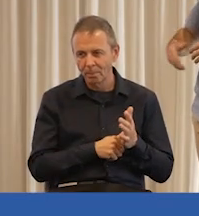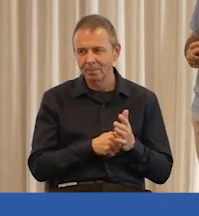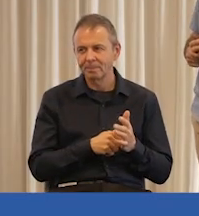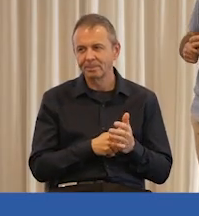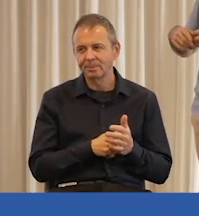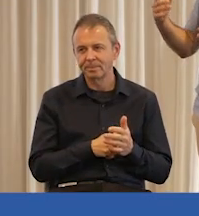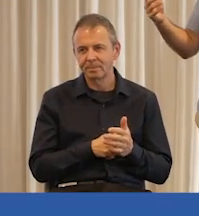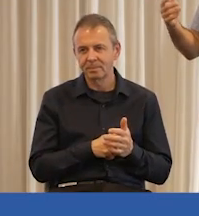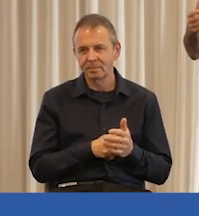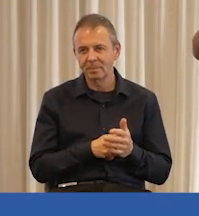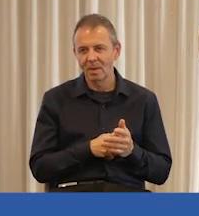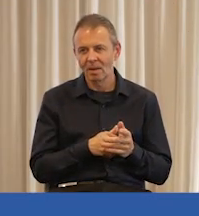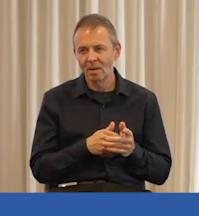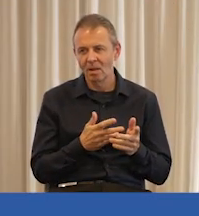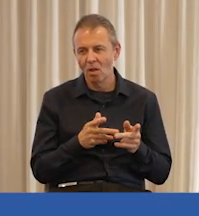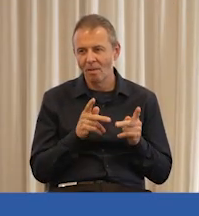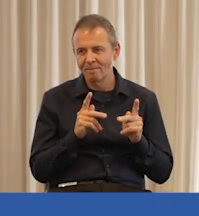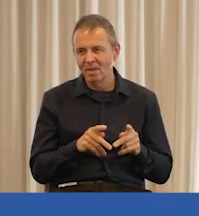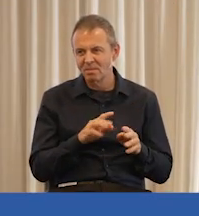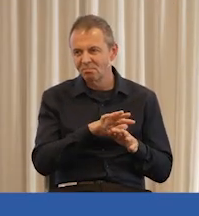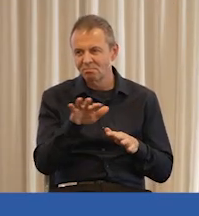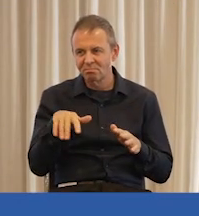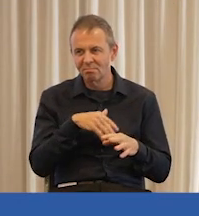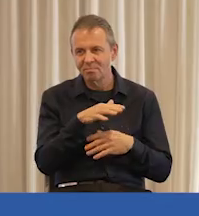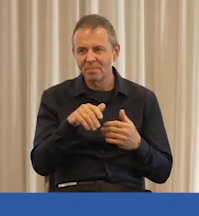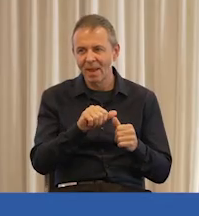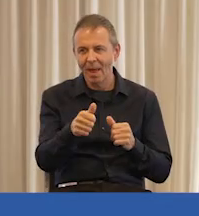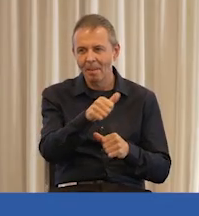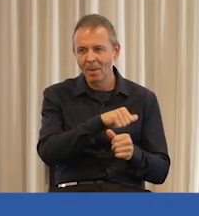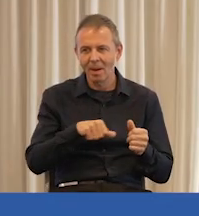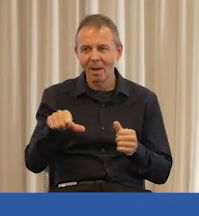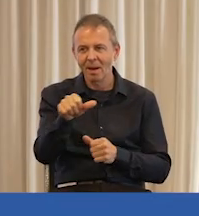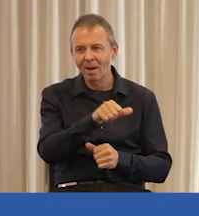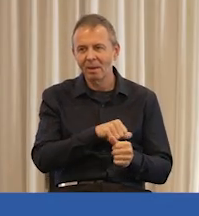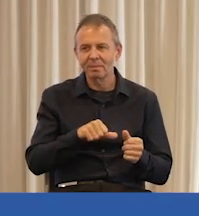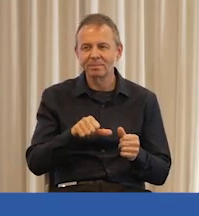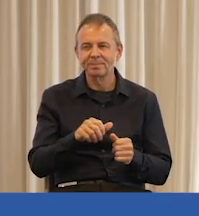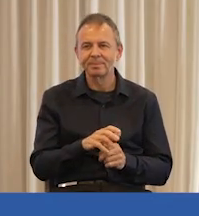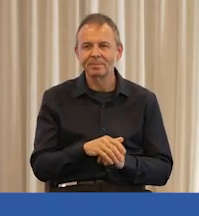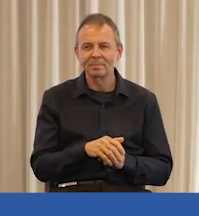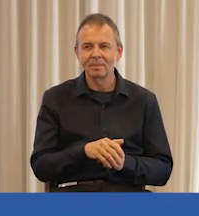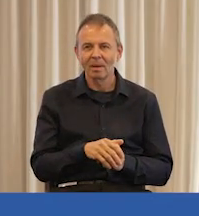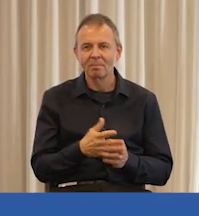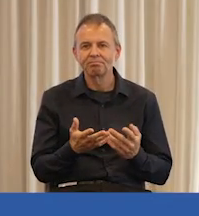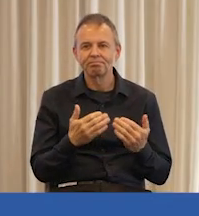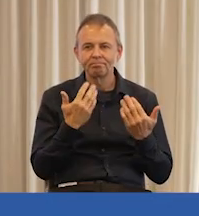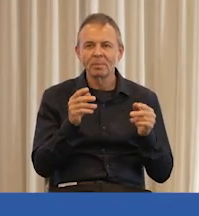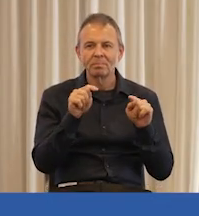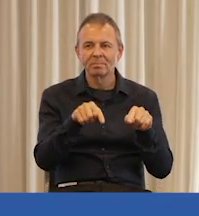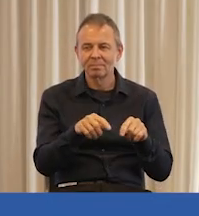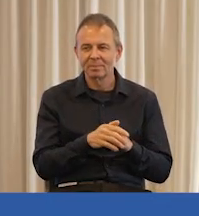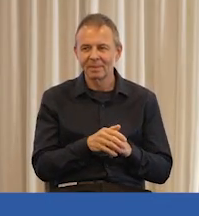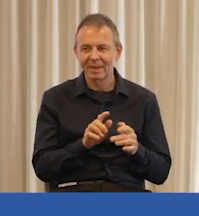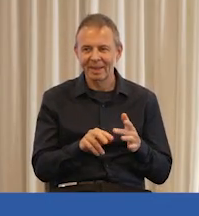local neighborhoods, you know, like that's such an untapped resource of, if you live in a home in a neighborhood, you've